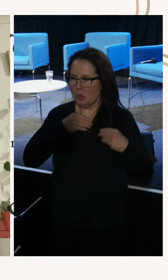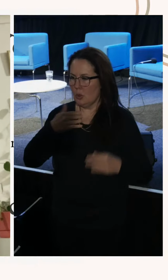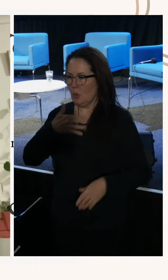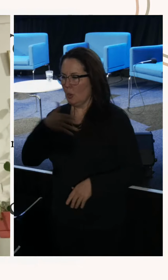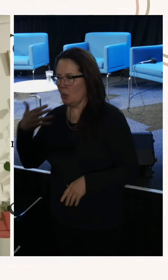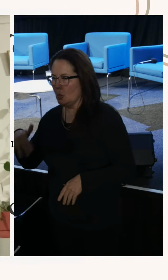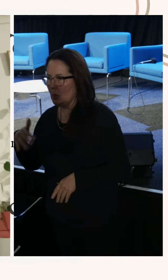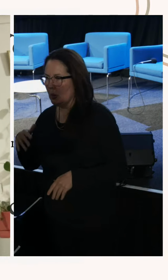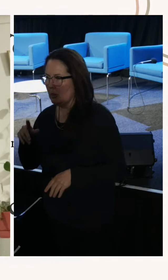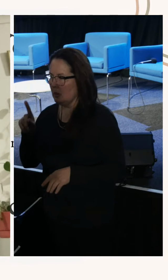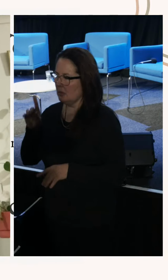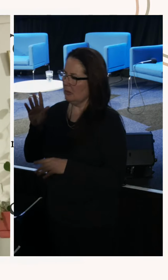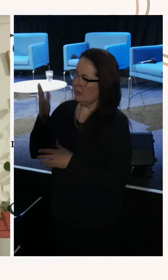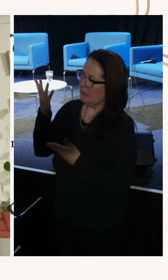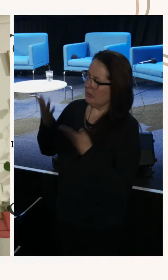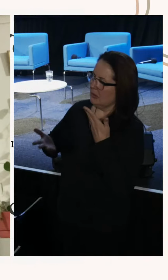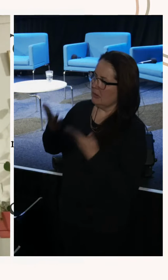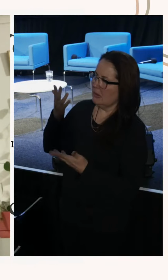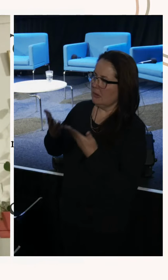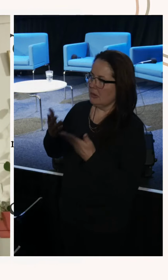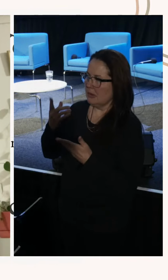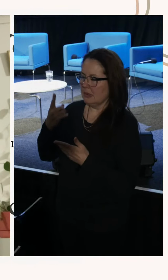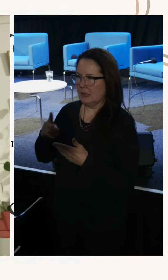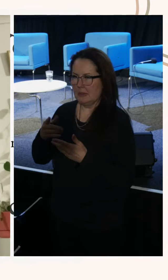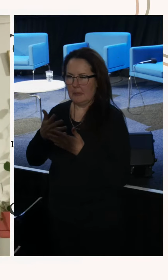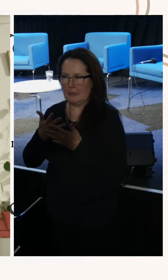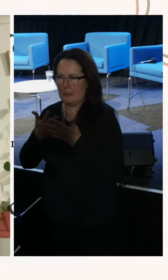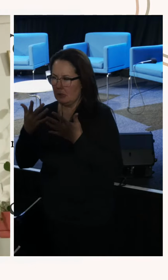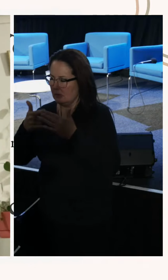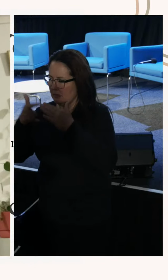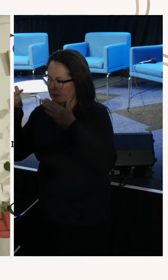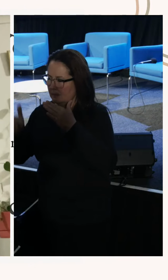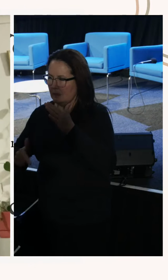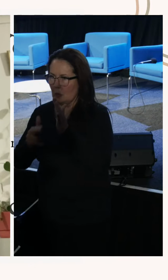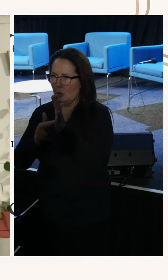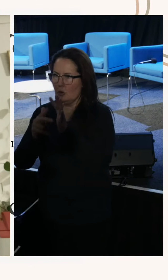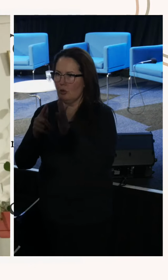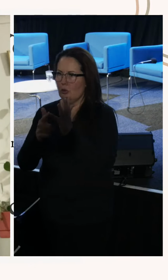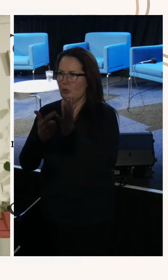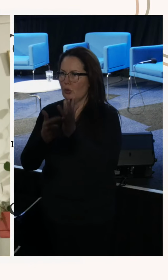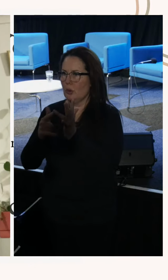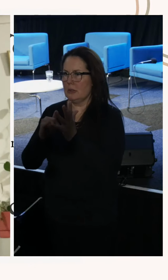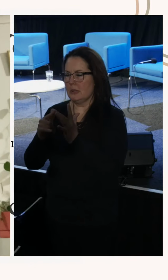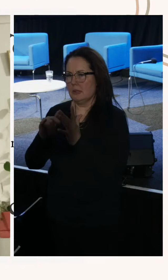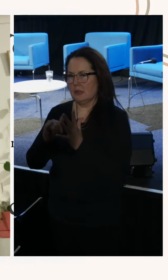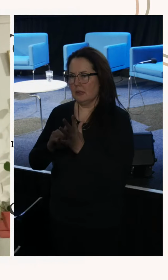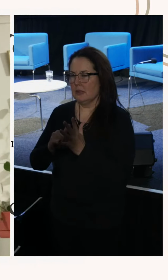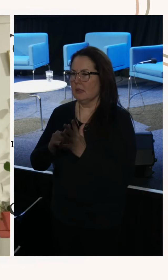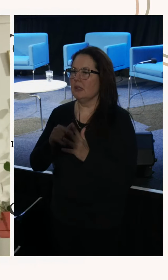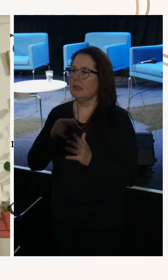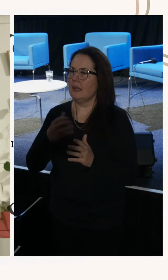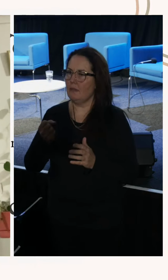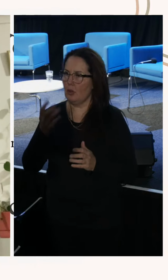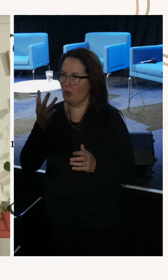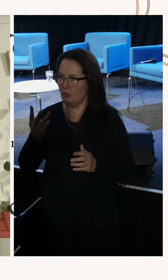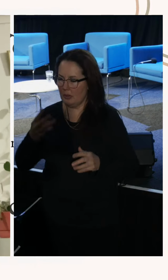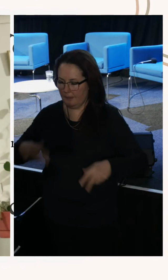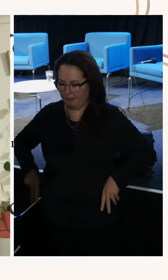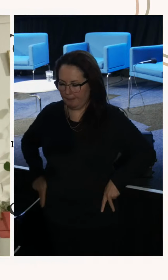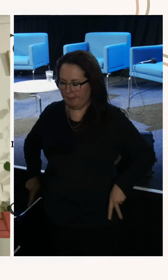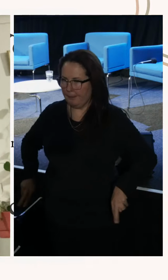and the incredible neuroses. Garth's new trousers had 3 pleats on either side of the zip. Until now, he had